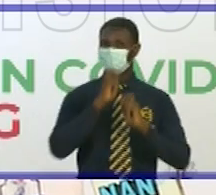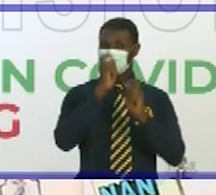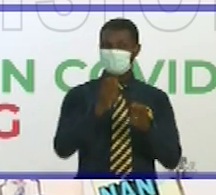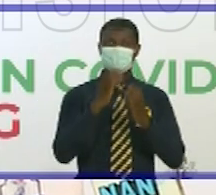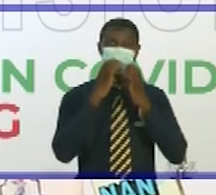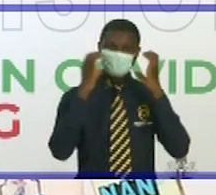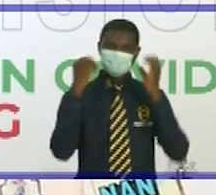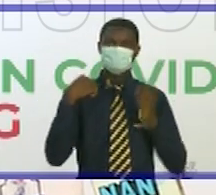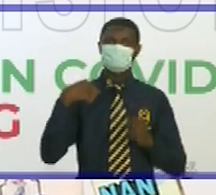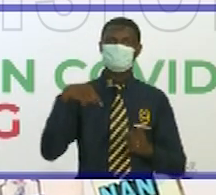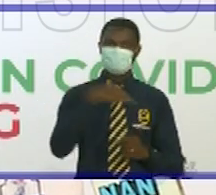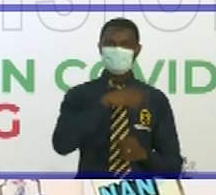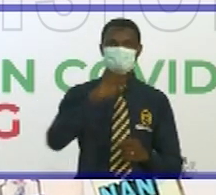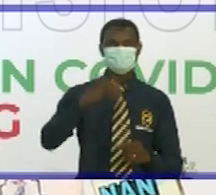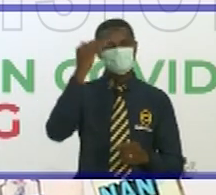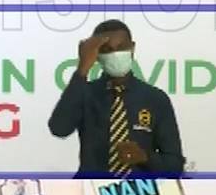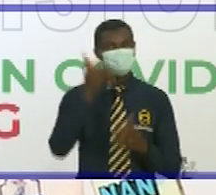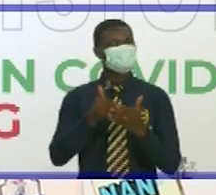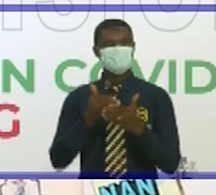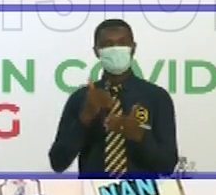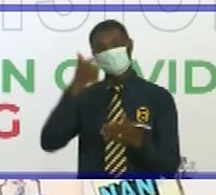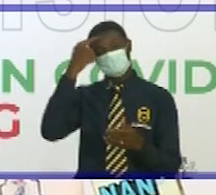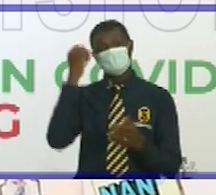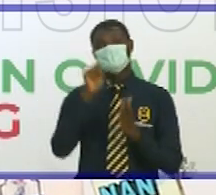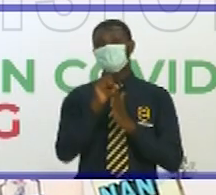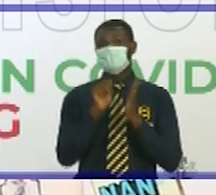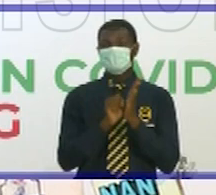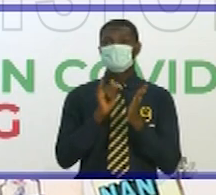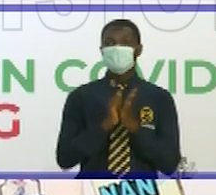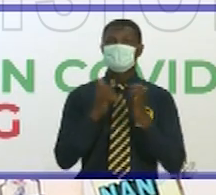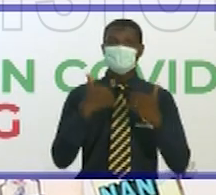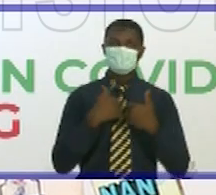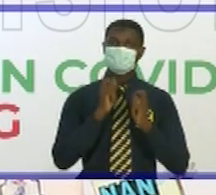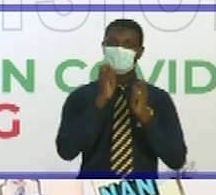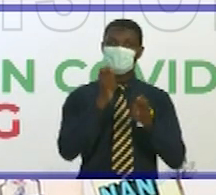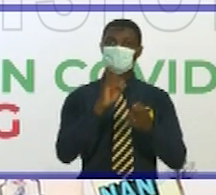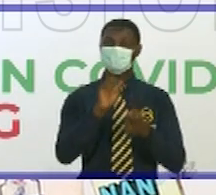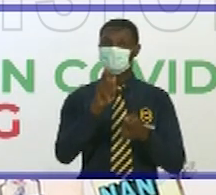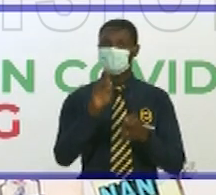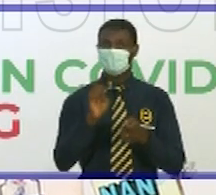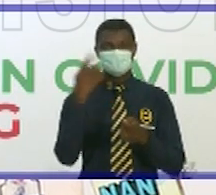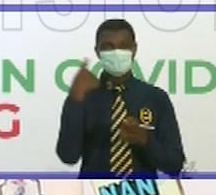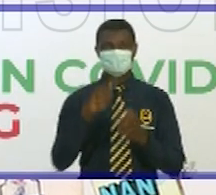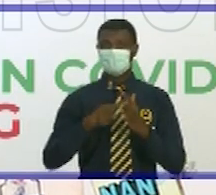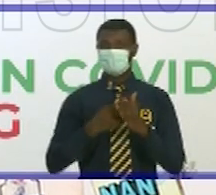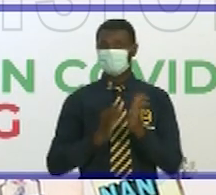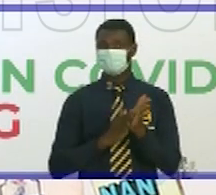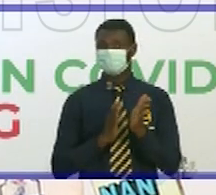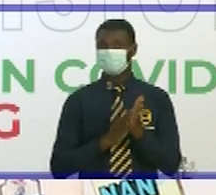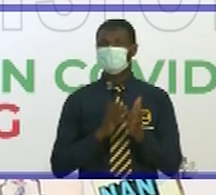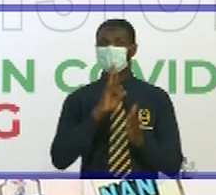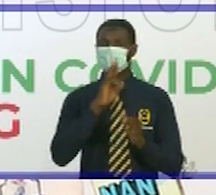ahead, because states that have given dates for the resumption of schools are doing